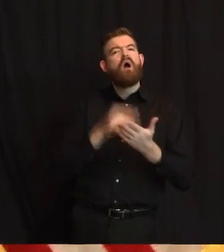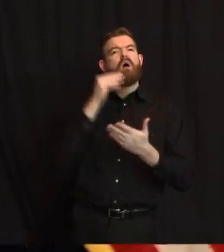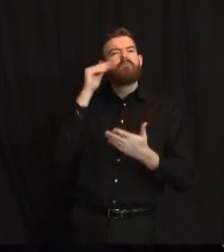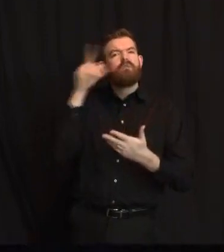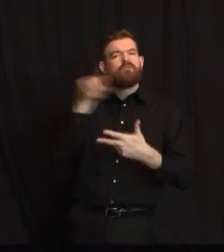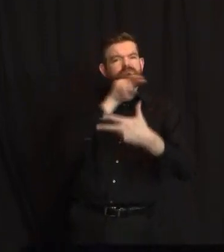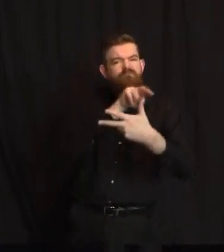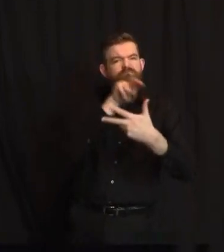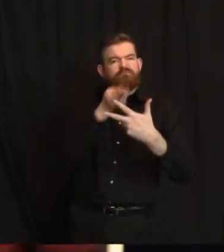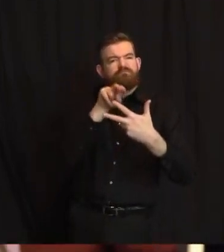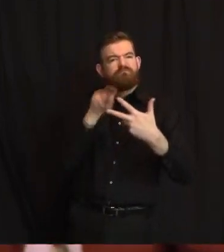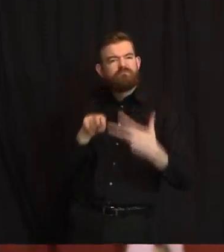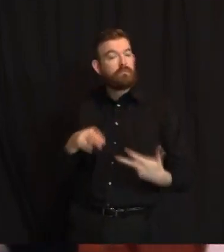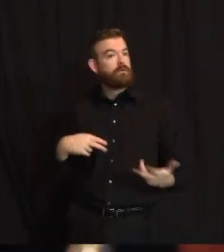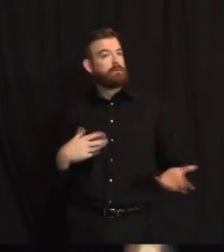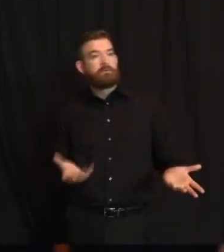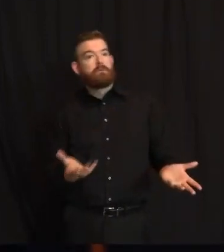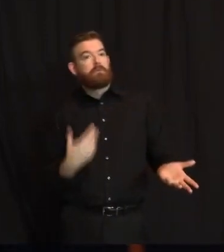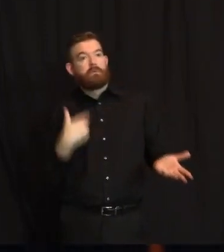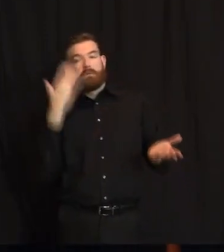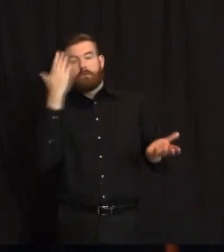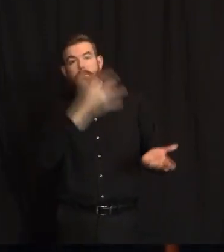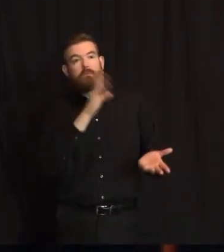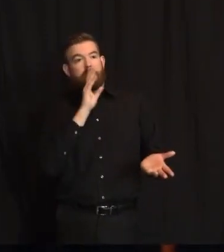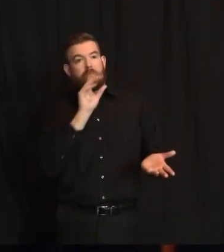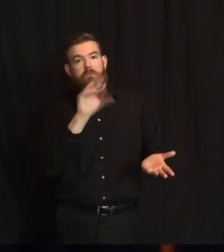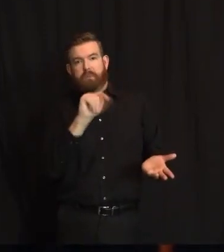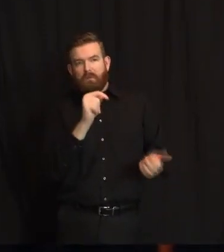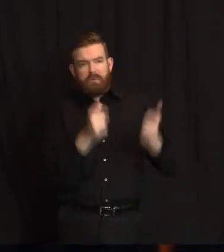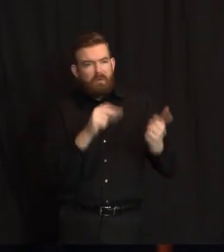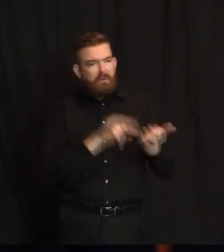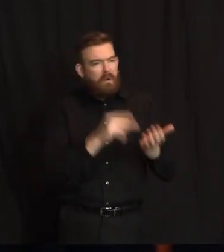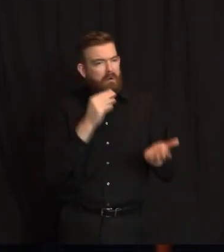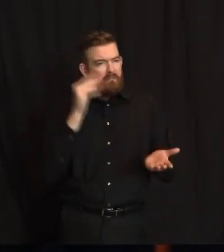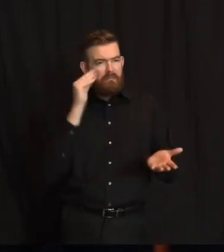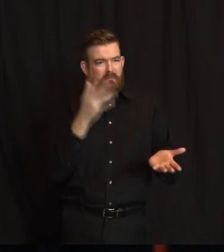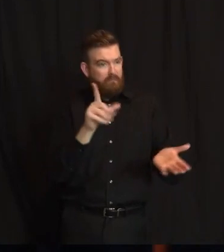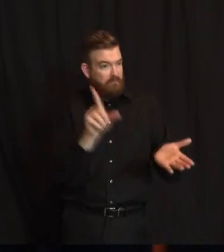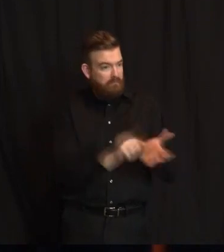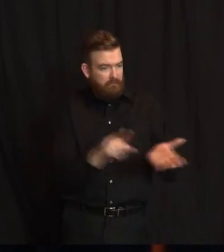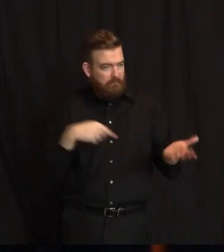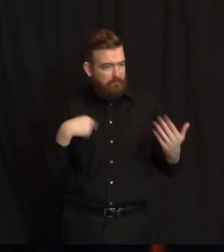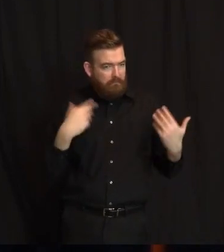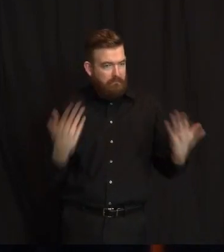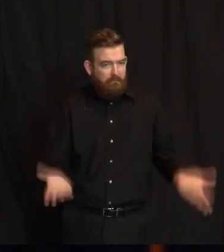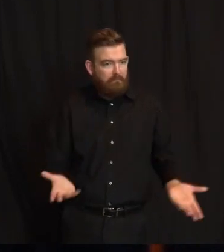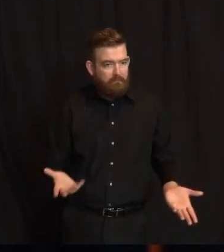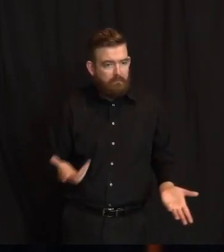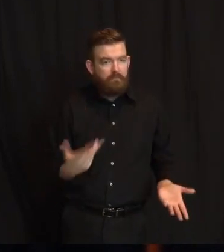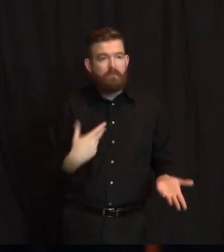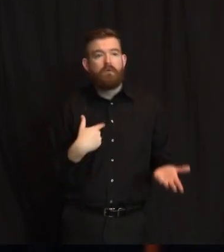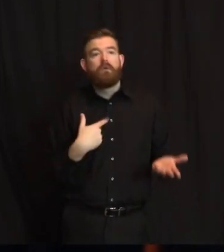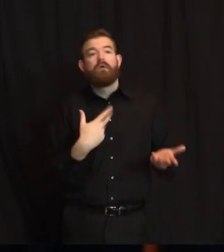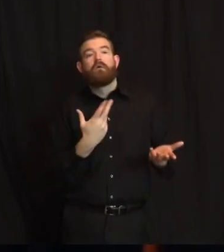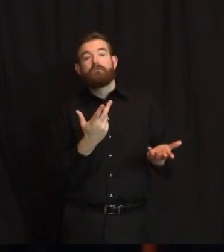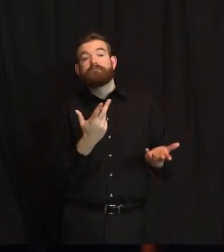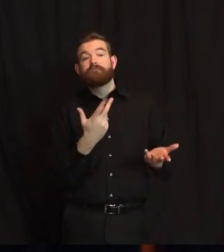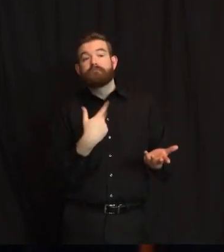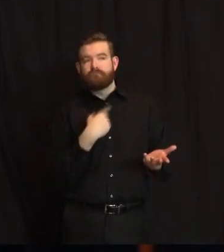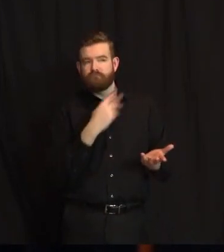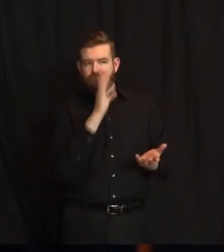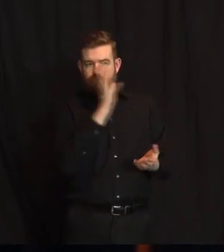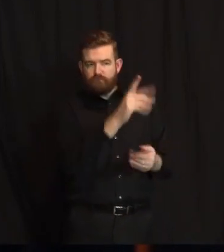mentioned, except those that have already been in the press. I may have been responding directly to Elizabeth. That nursing home was in